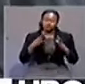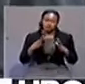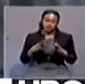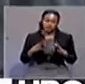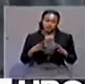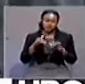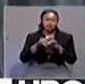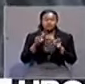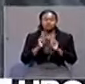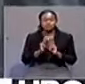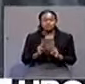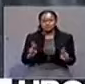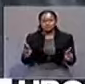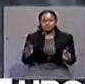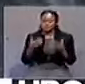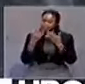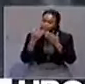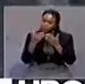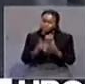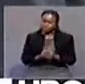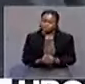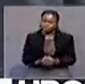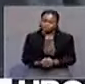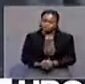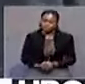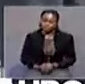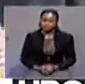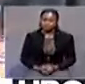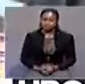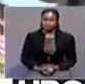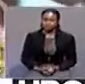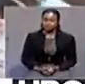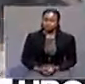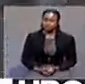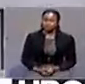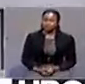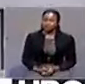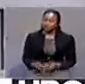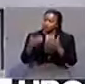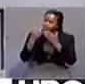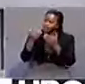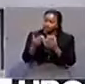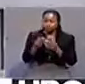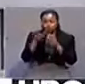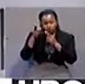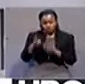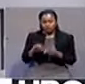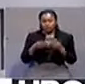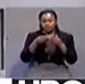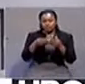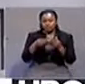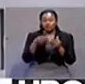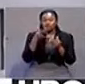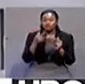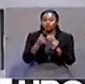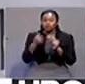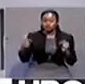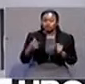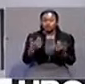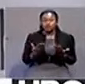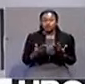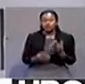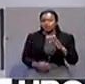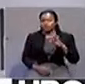peace. Thank you. Thank you very much, Honorable Leader for Opposition. The